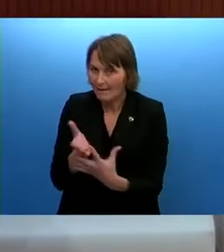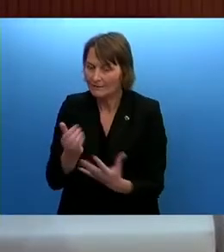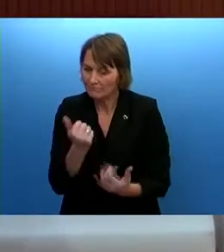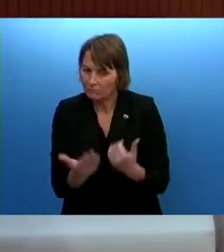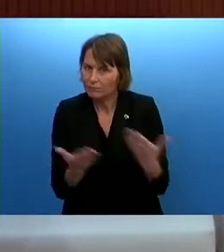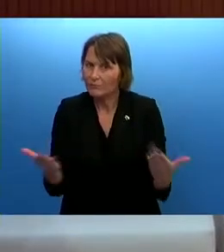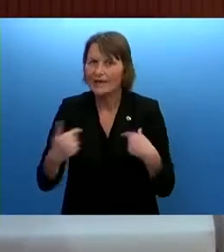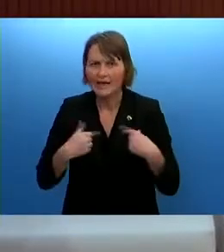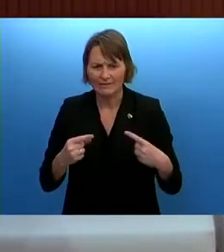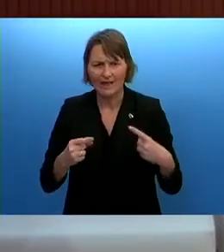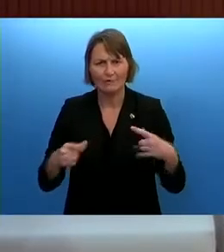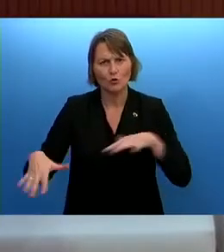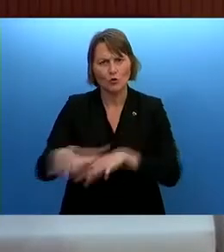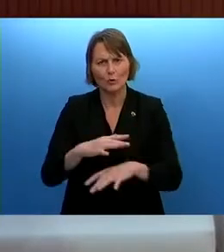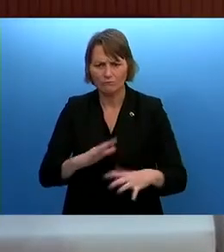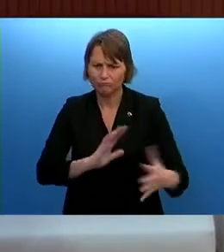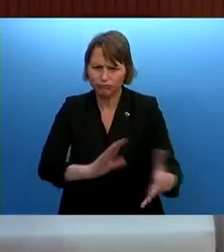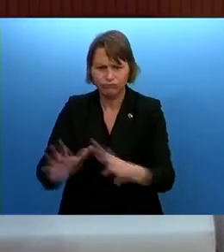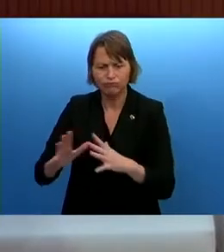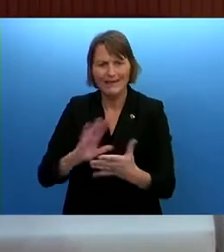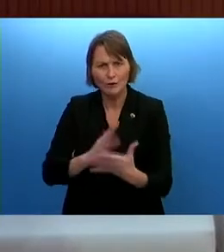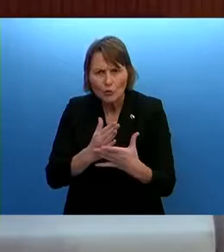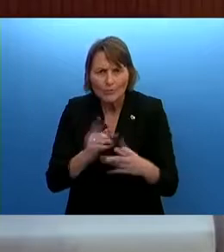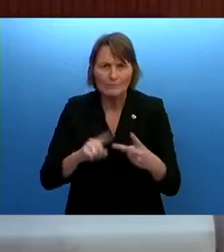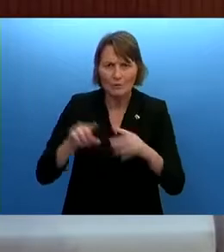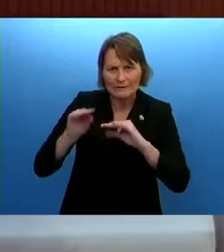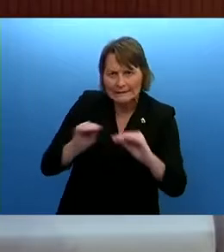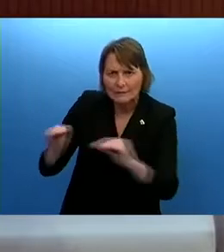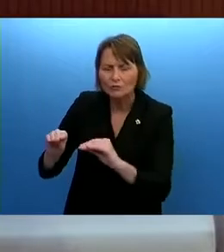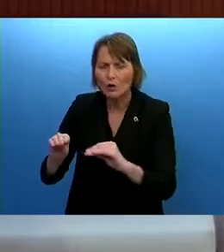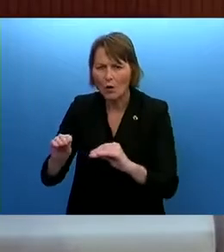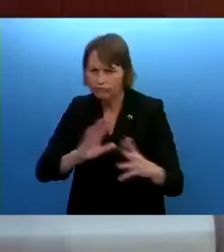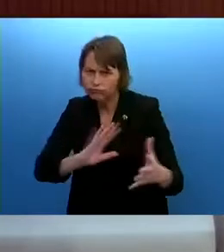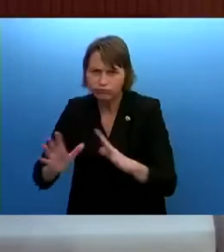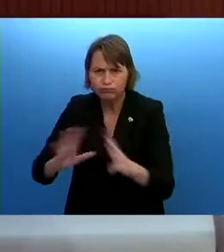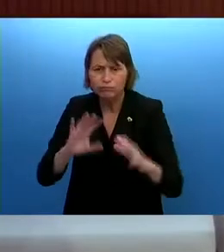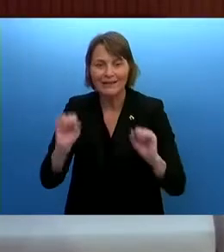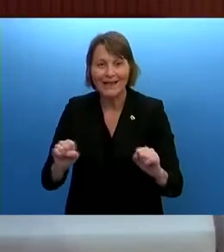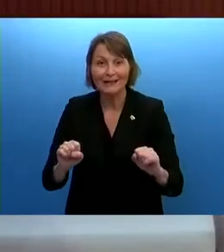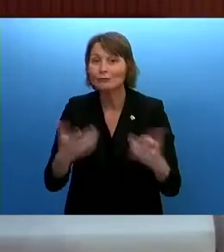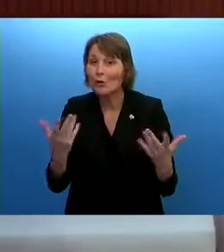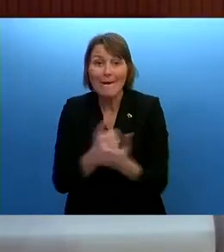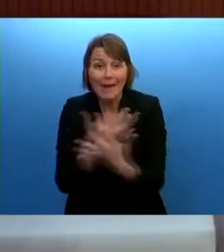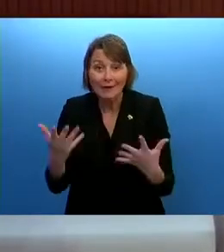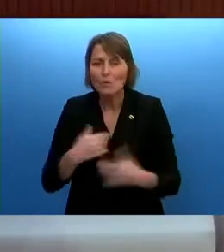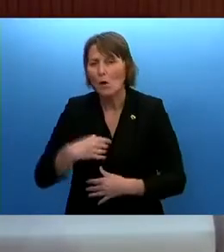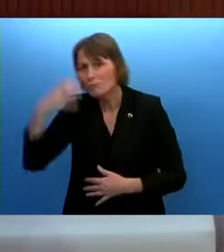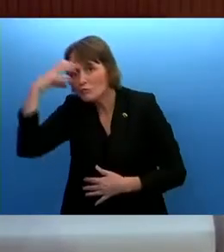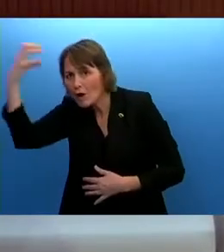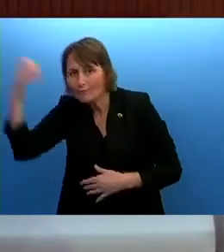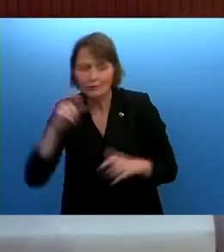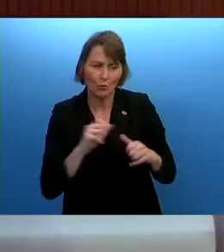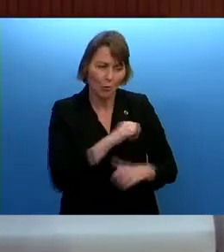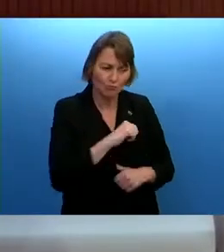strong community of sign language interpreters and teachers that both the state and private actors can rely on. In doing